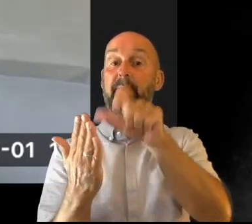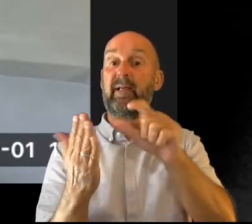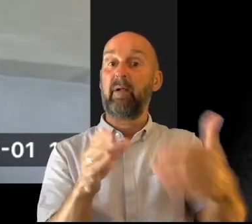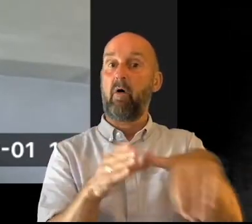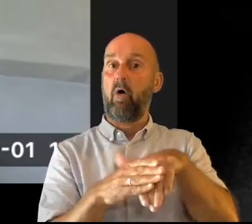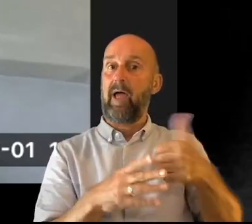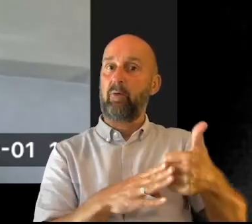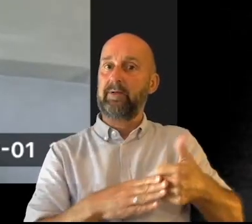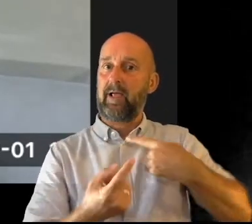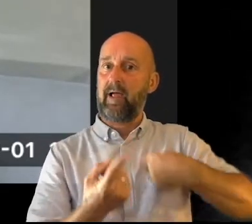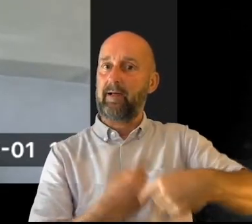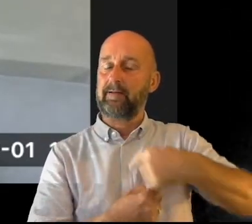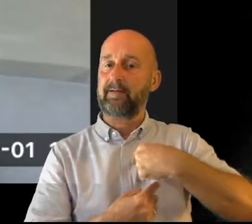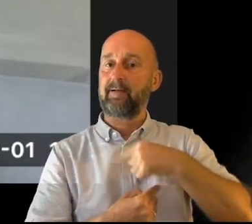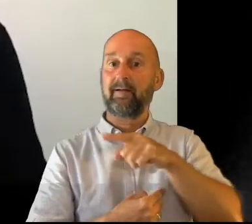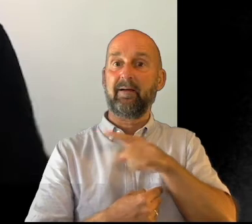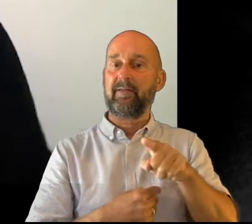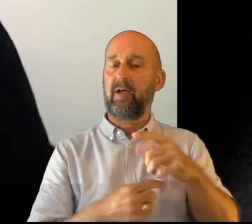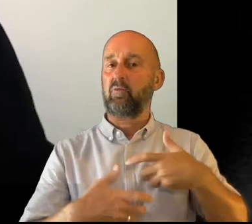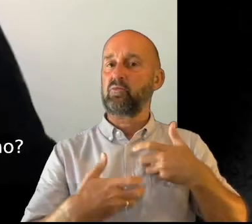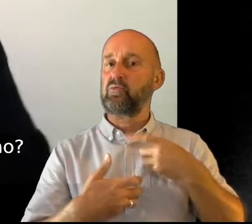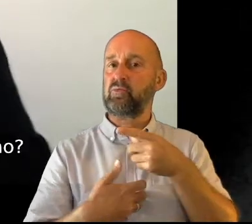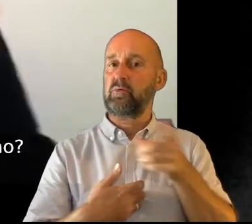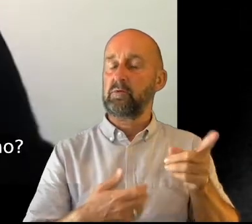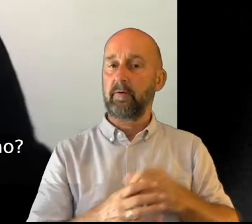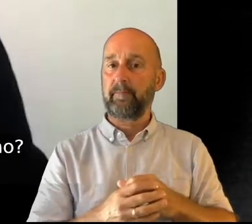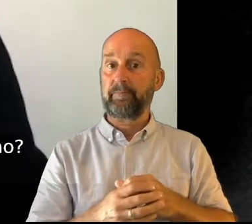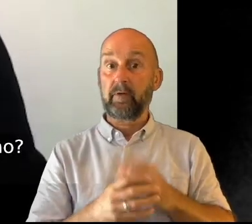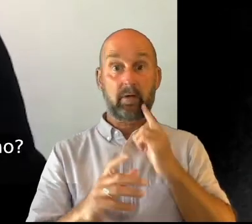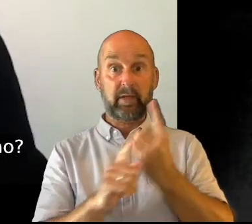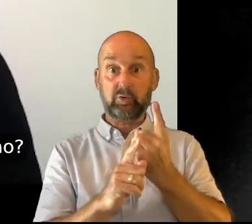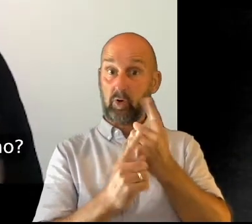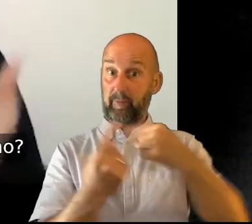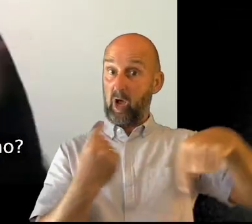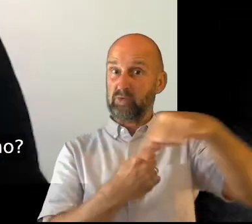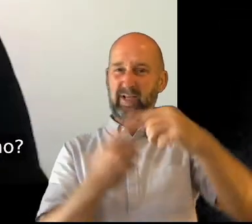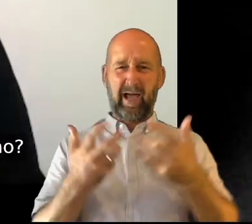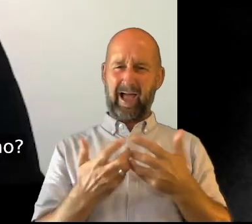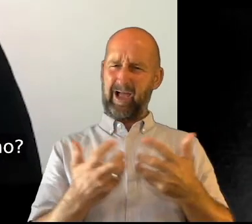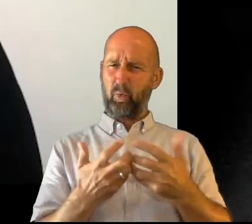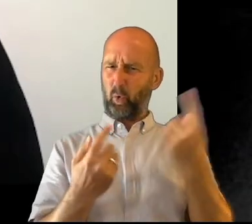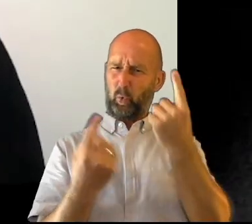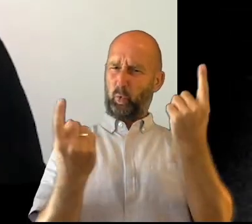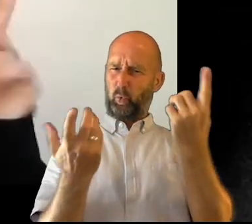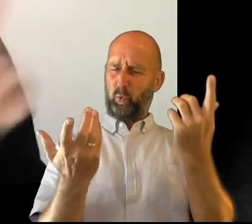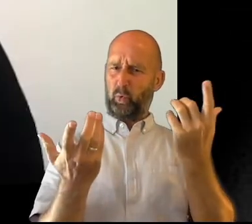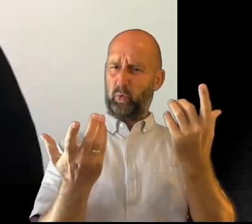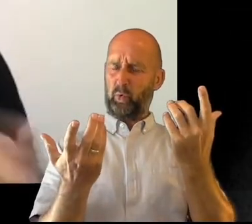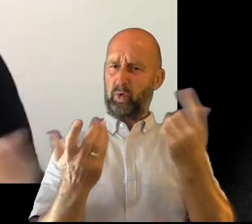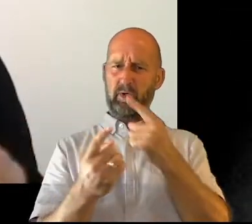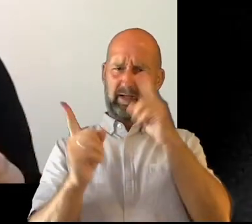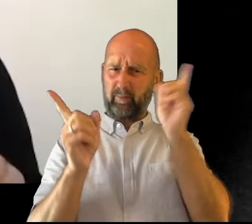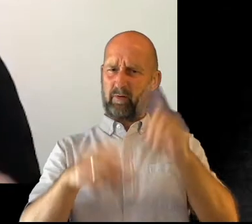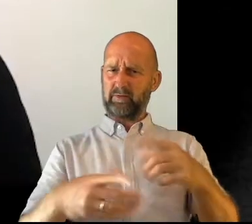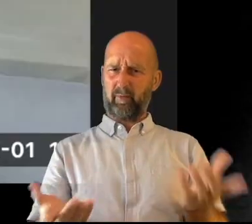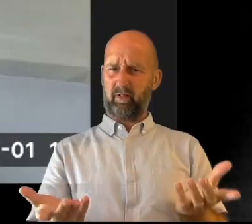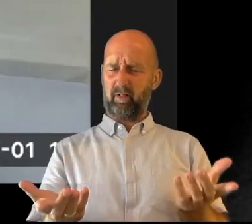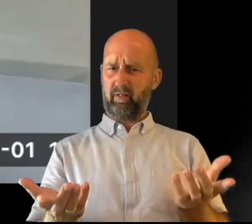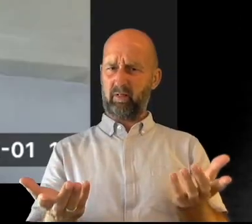side. They're all on edge, man. Someone's talking about us. How? Who? That's